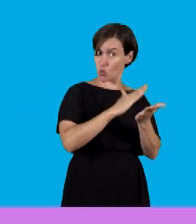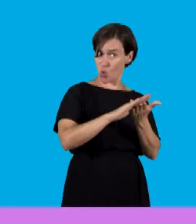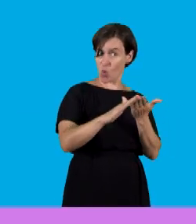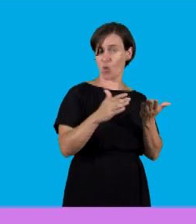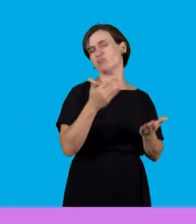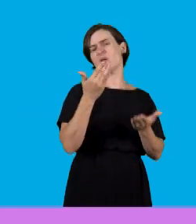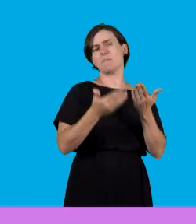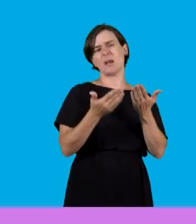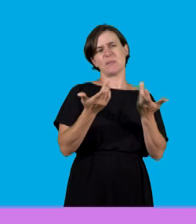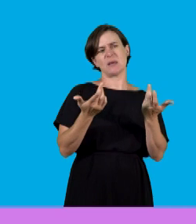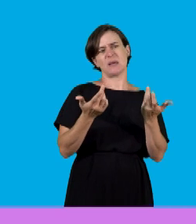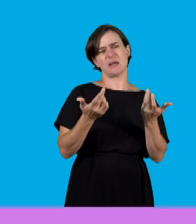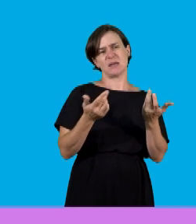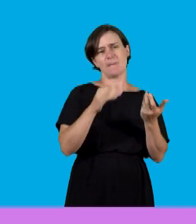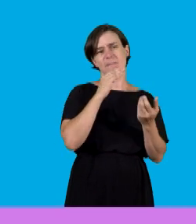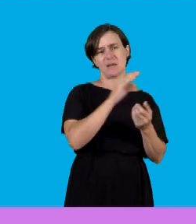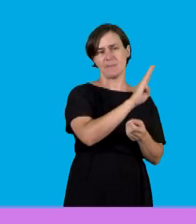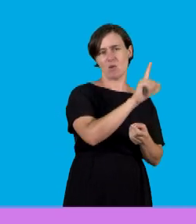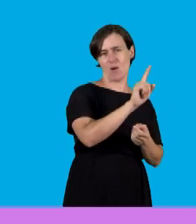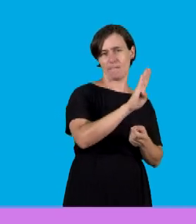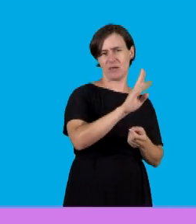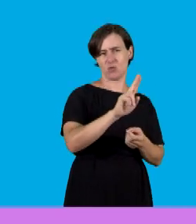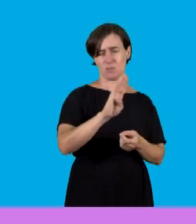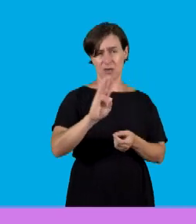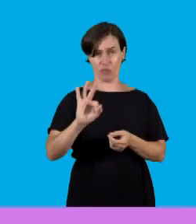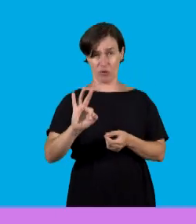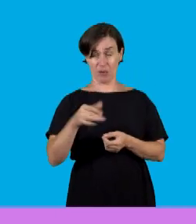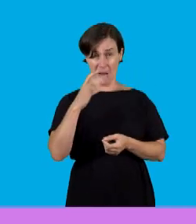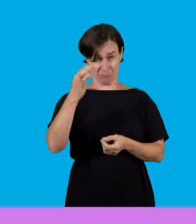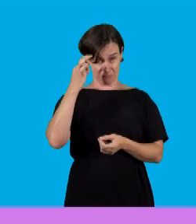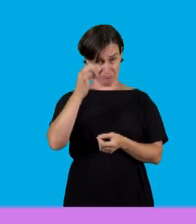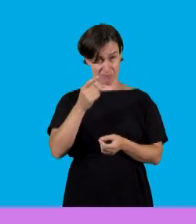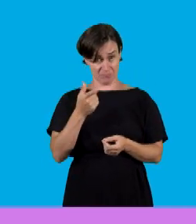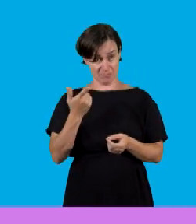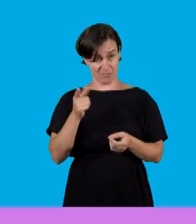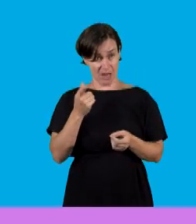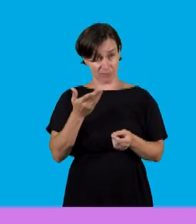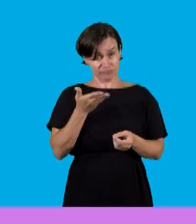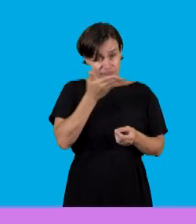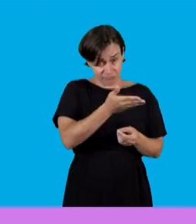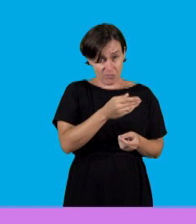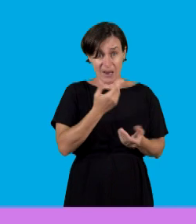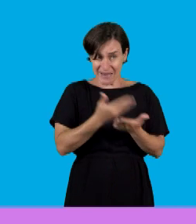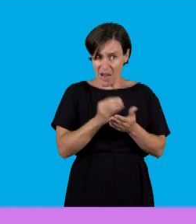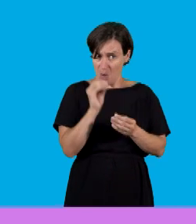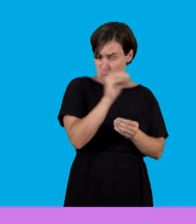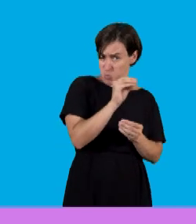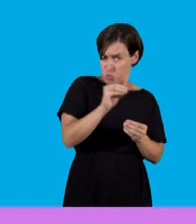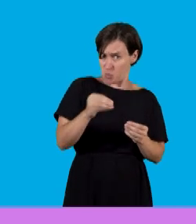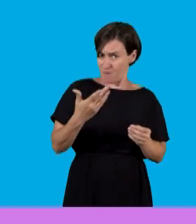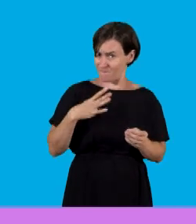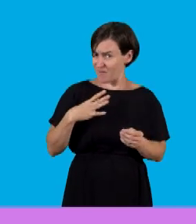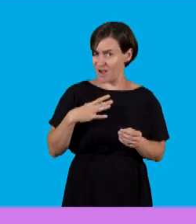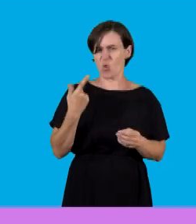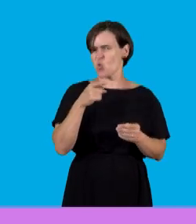like this, then we have our B1, our B2, and B3. This is just an assumption, whether will it fit in this hall or will it not.